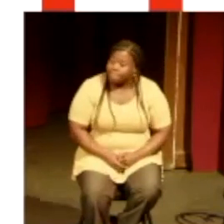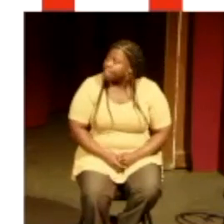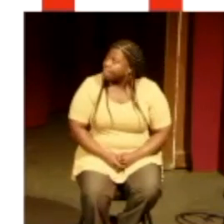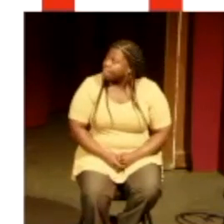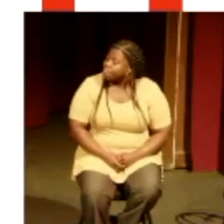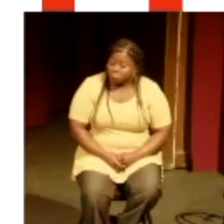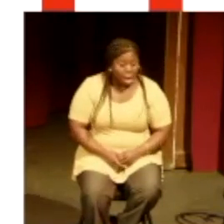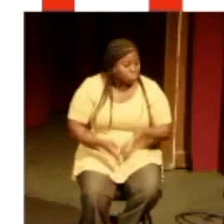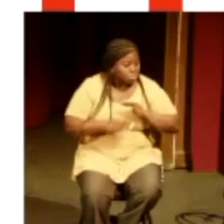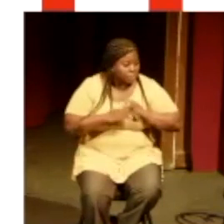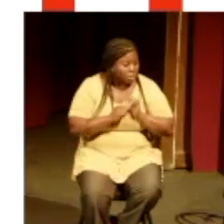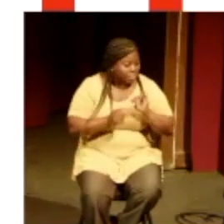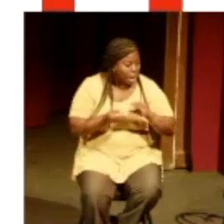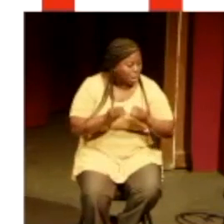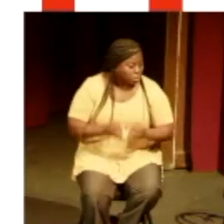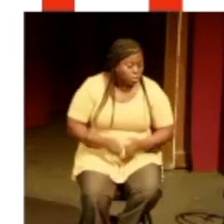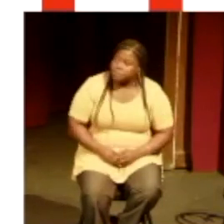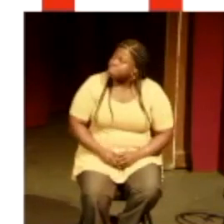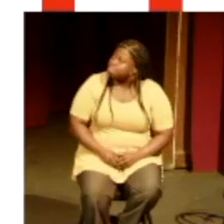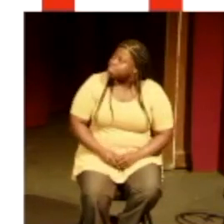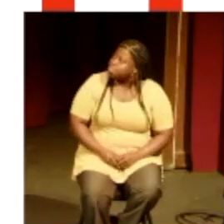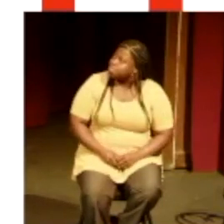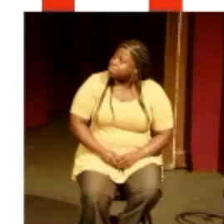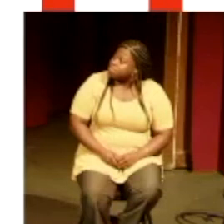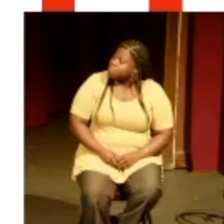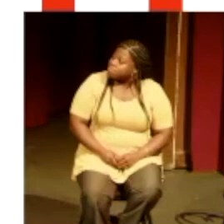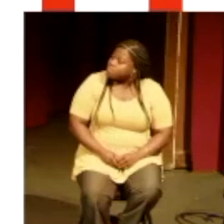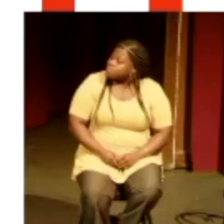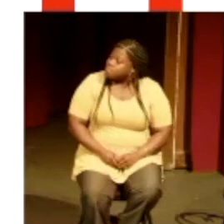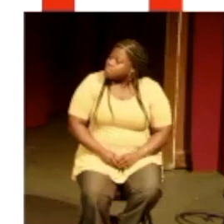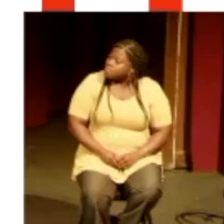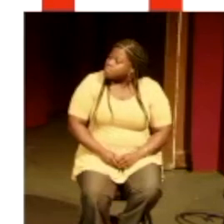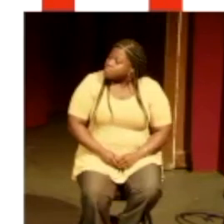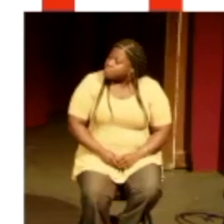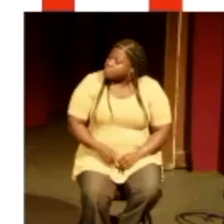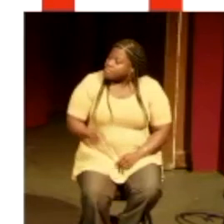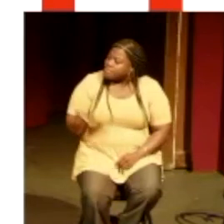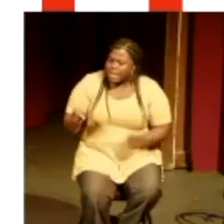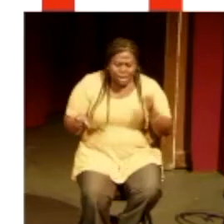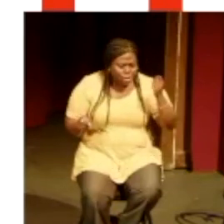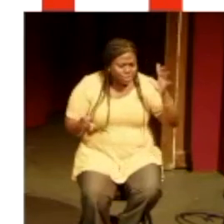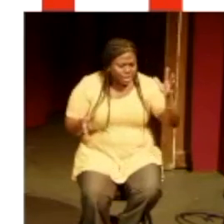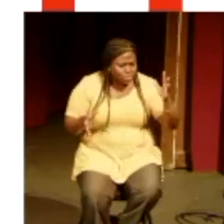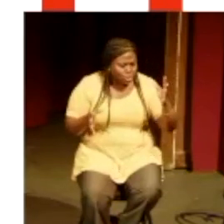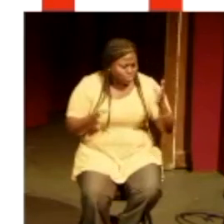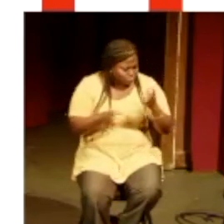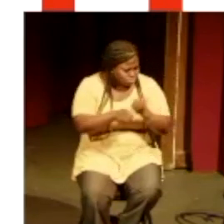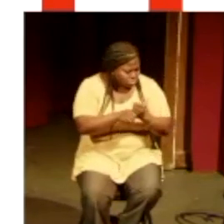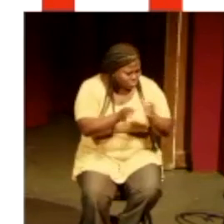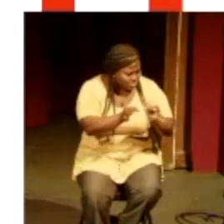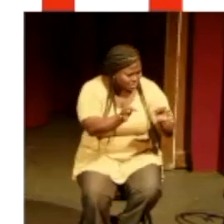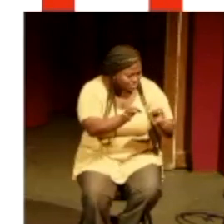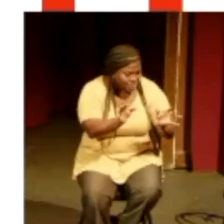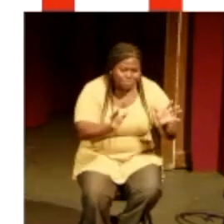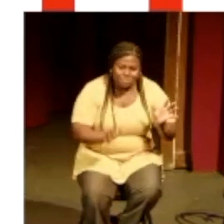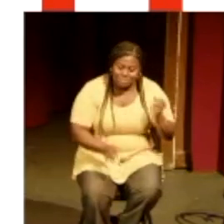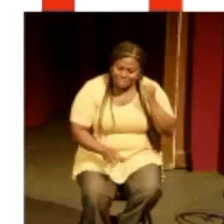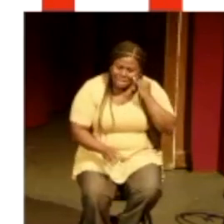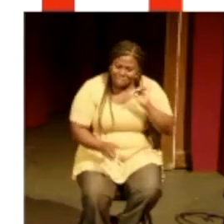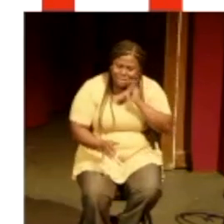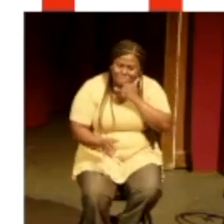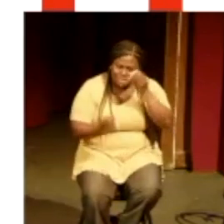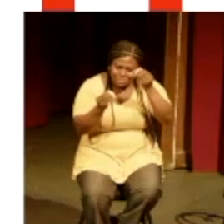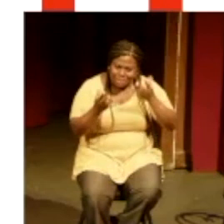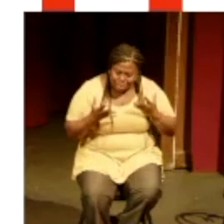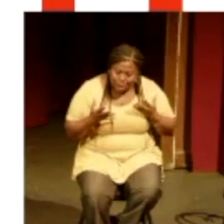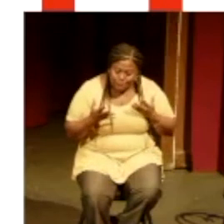here, loosely paraphrased. And if I've really butchered it, tell me afterwards. Let people think that I'm pretty